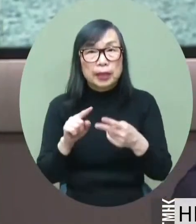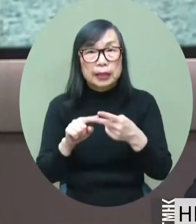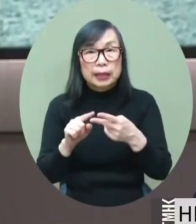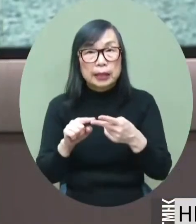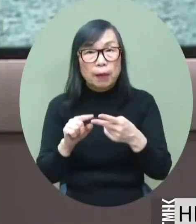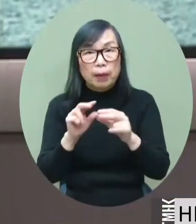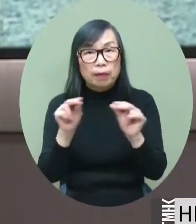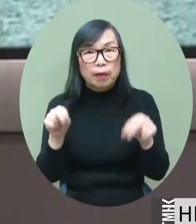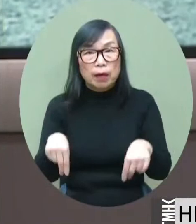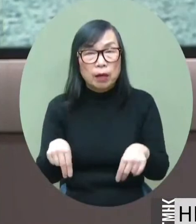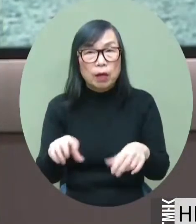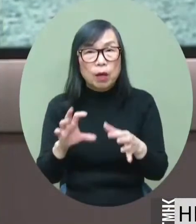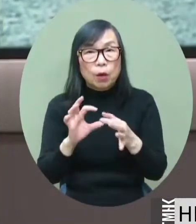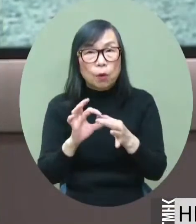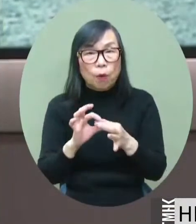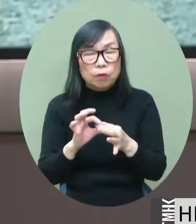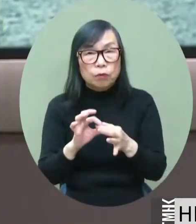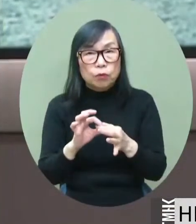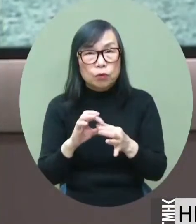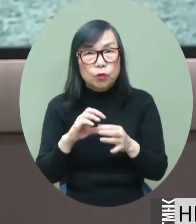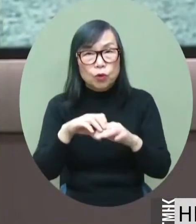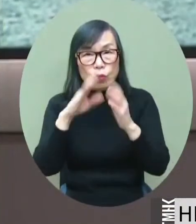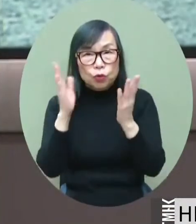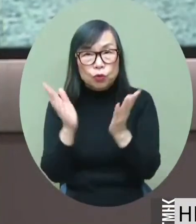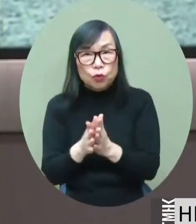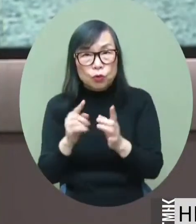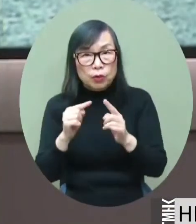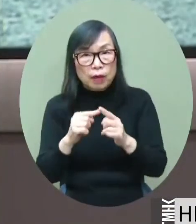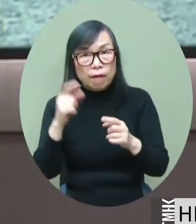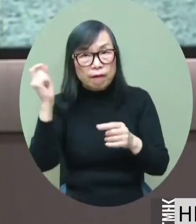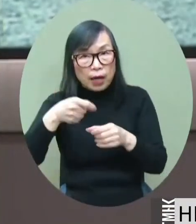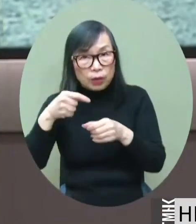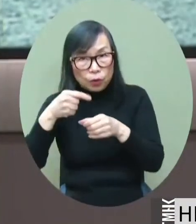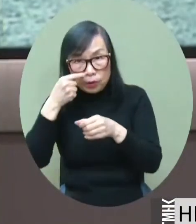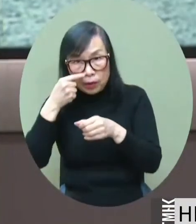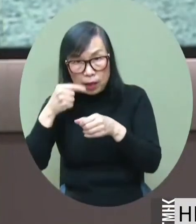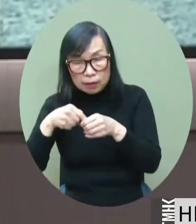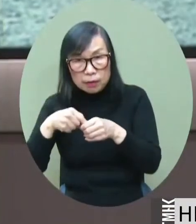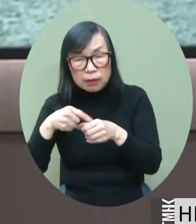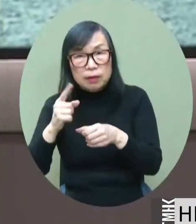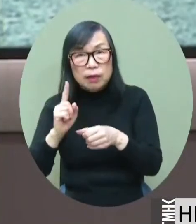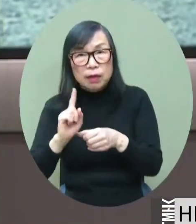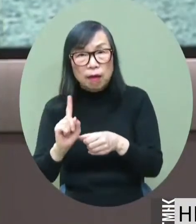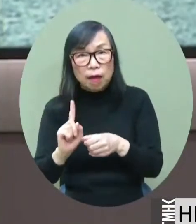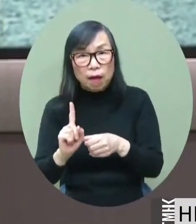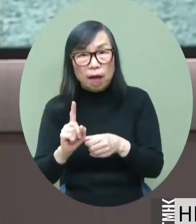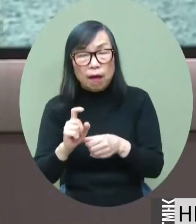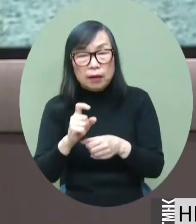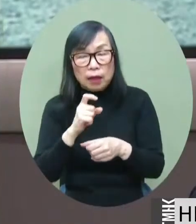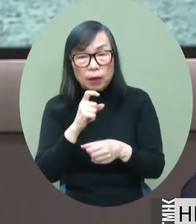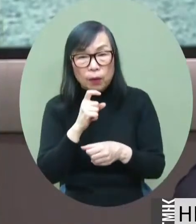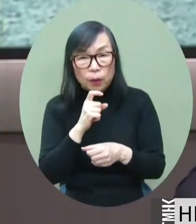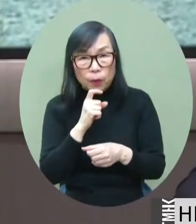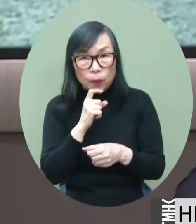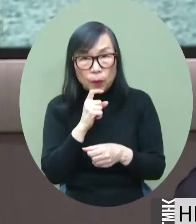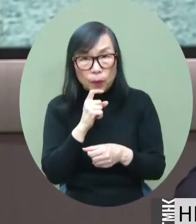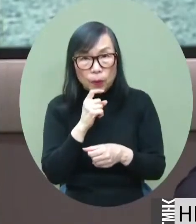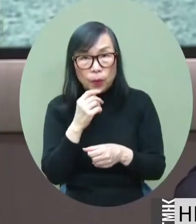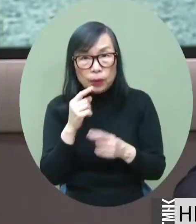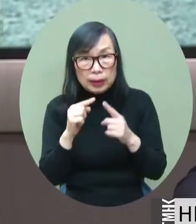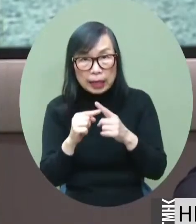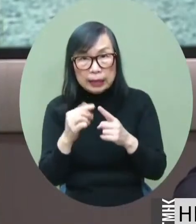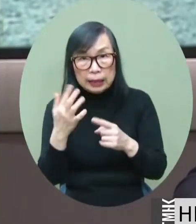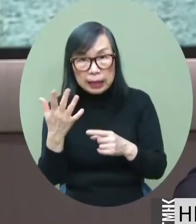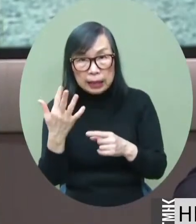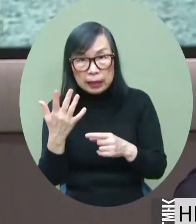positive cases which will be detected through the voluntary testing in the coming weekend. We don't have